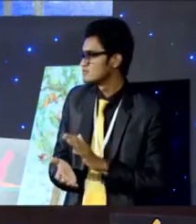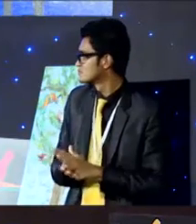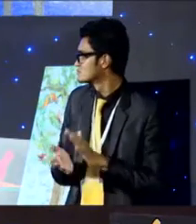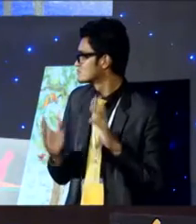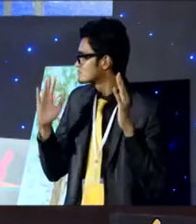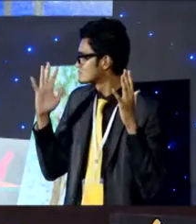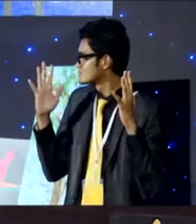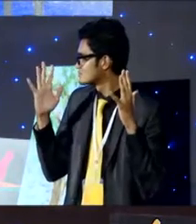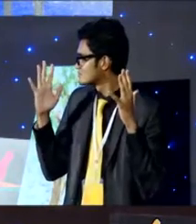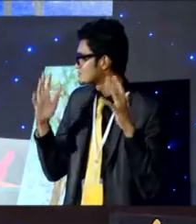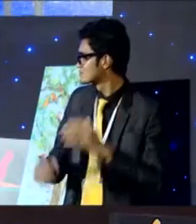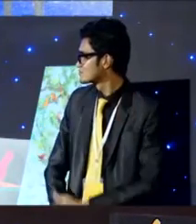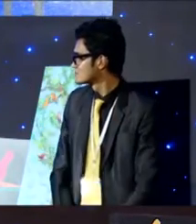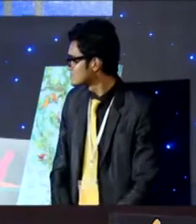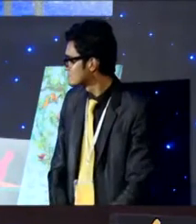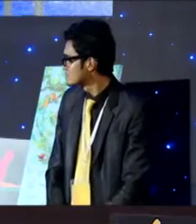Well,